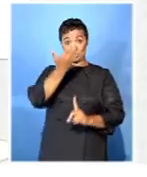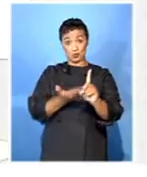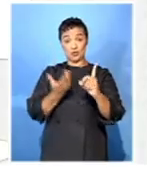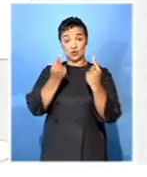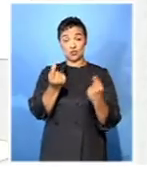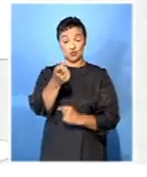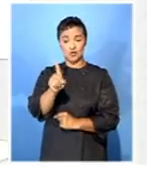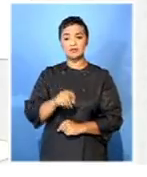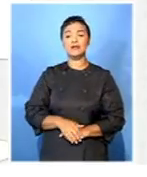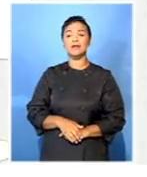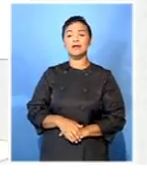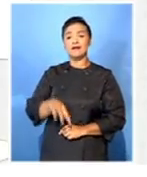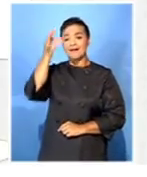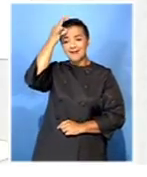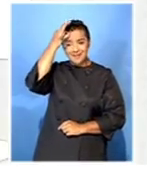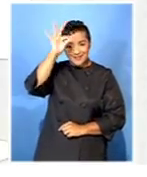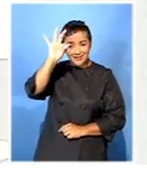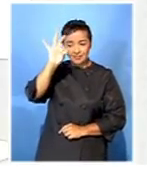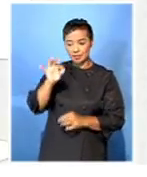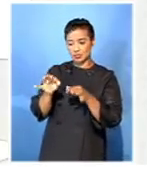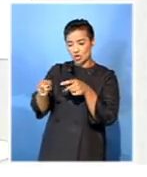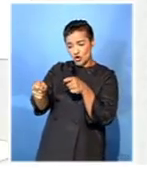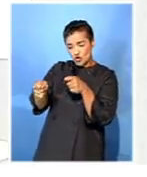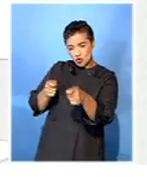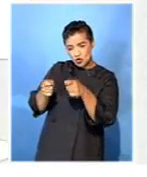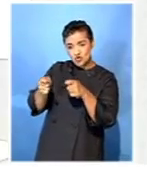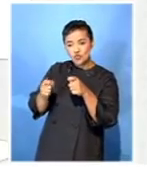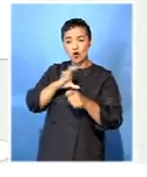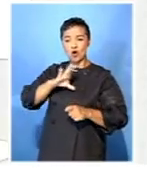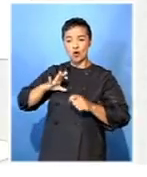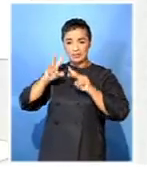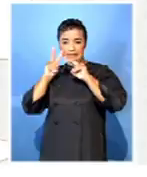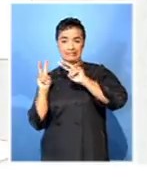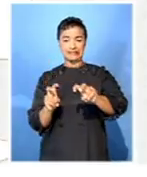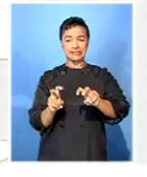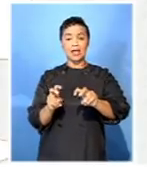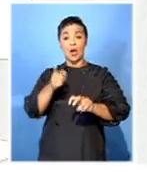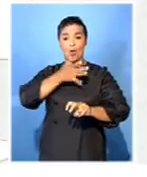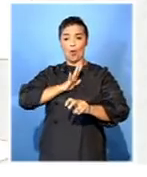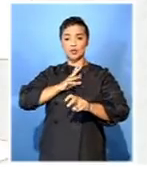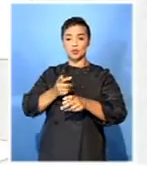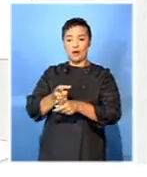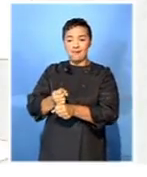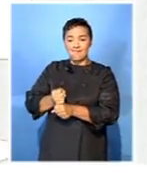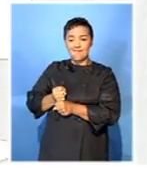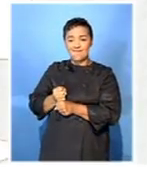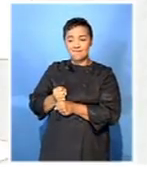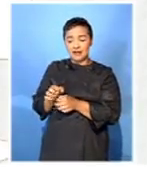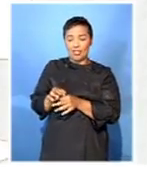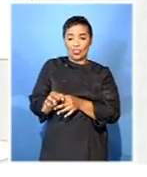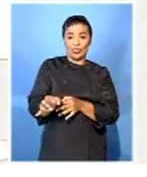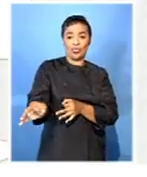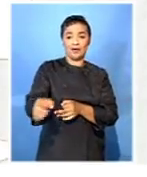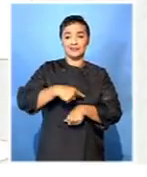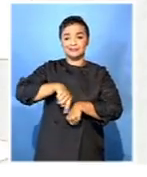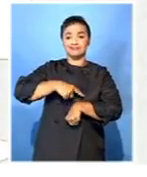undermining the capacity for the State of Capture Commission of Inquiry to take root. And by playing these delay tactics